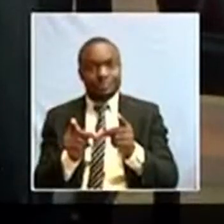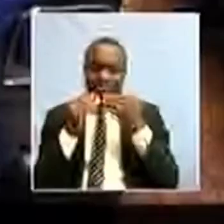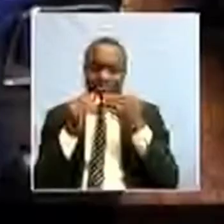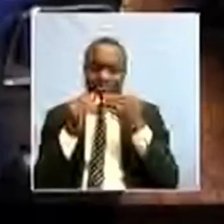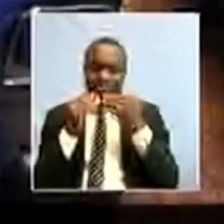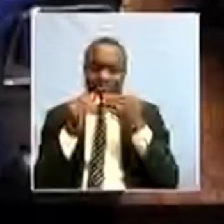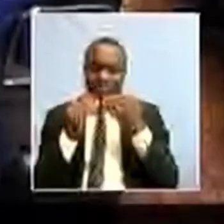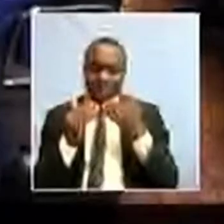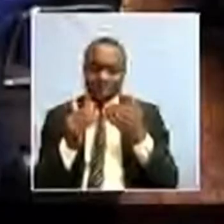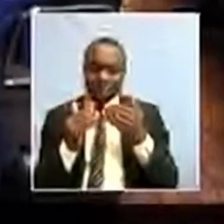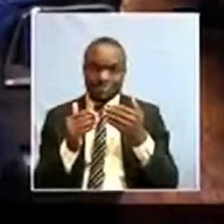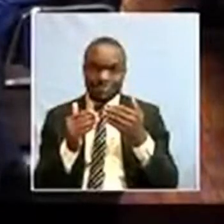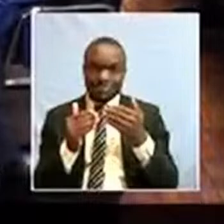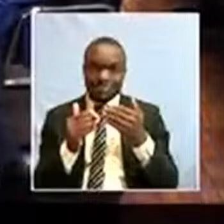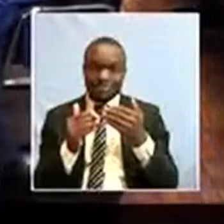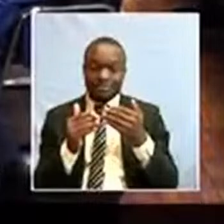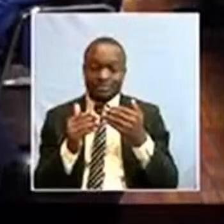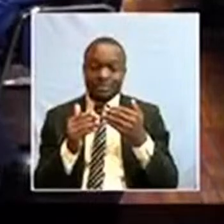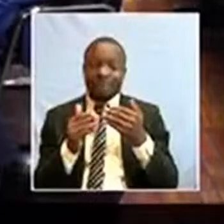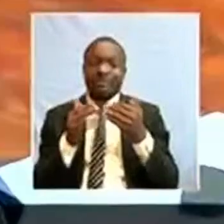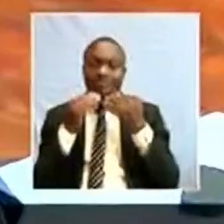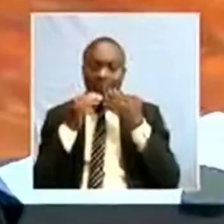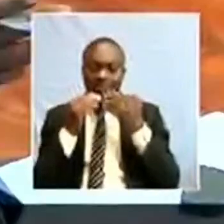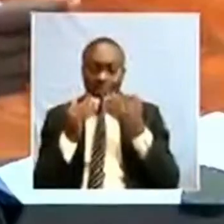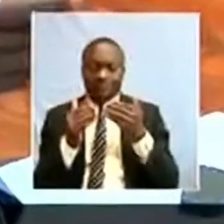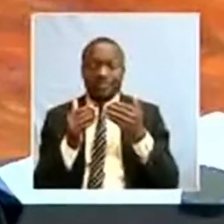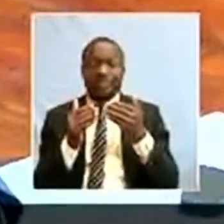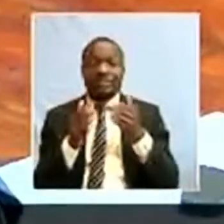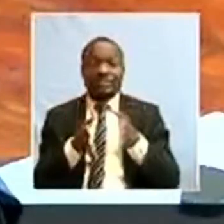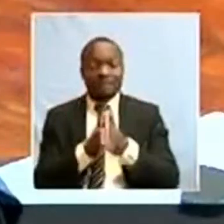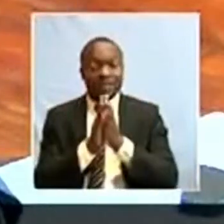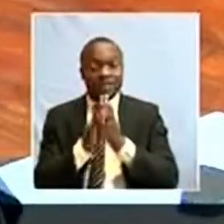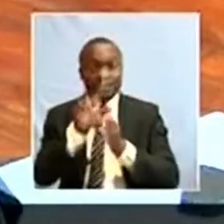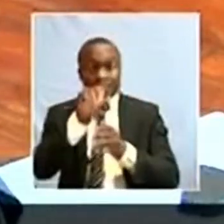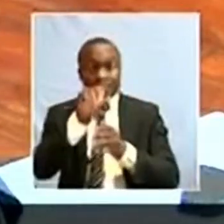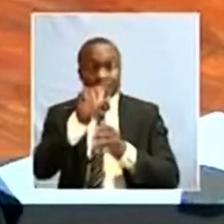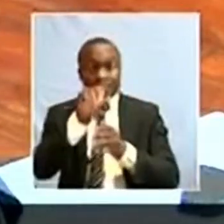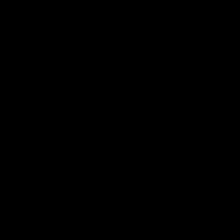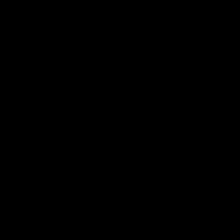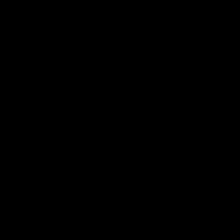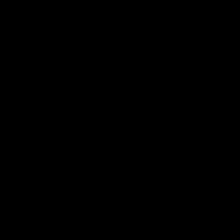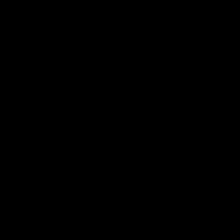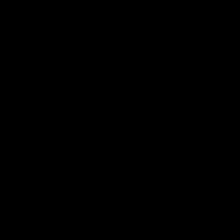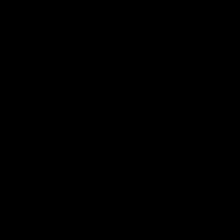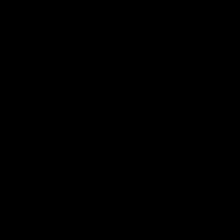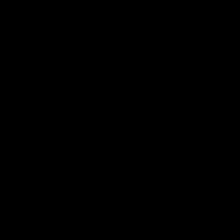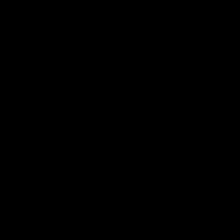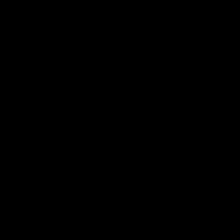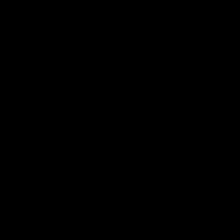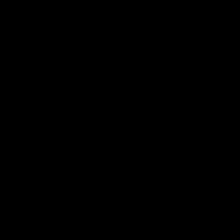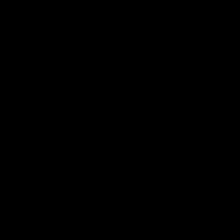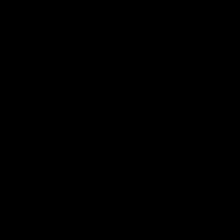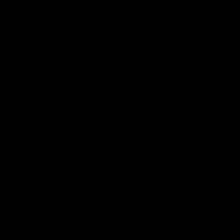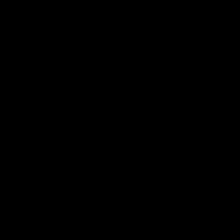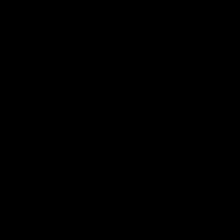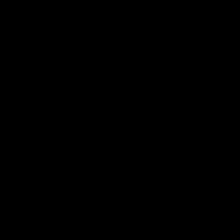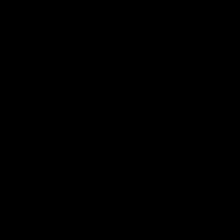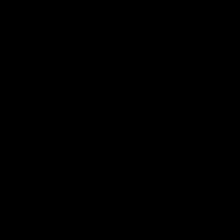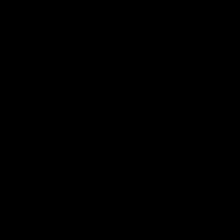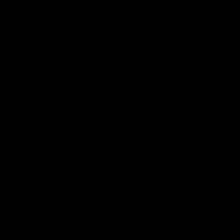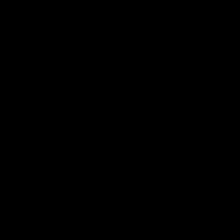Thank you, and thank you for being very brief and concise. Yes, Honorable. Chair.